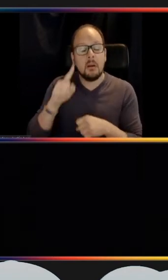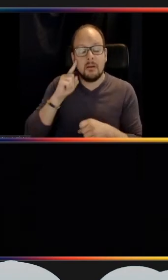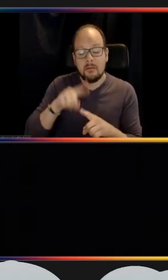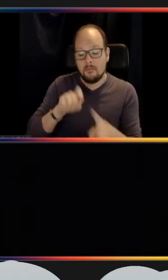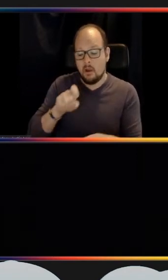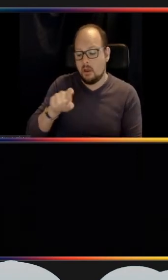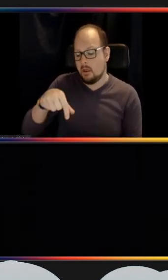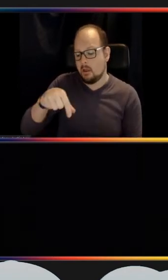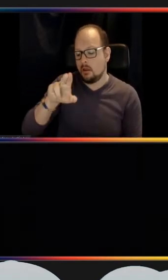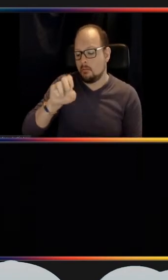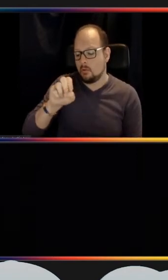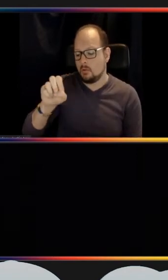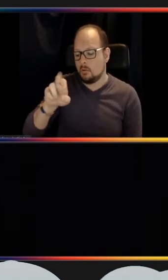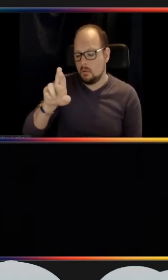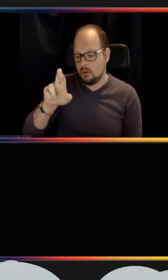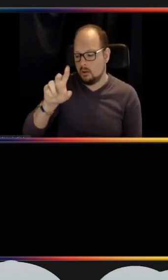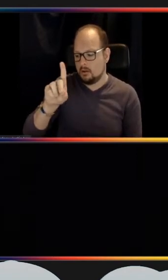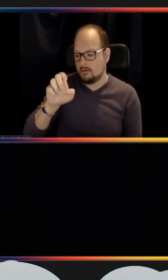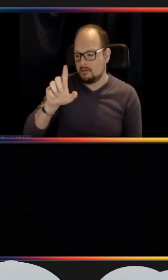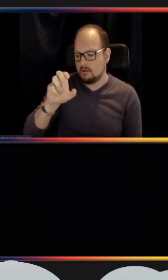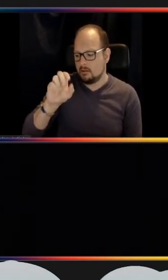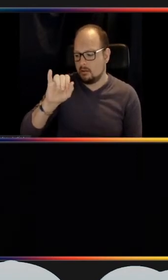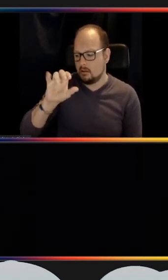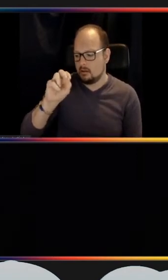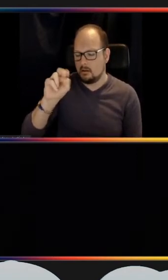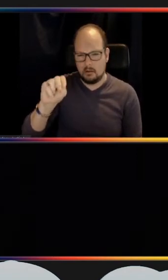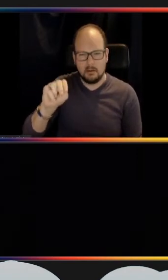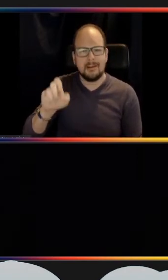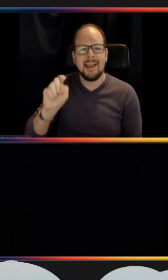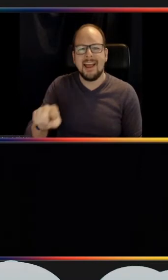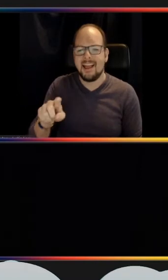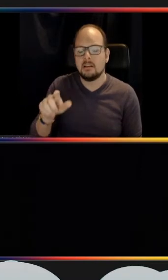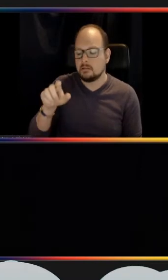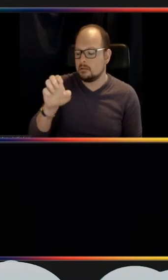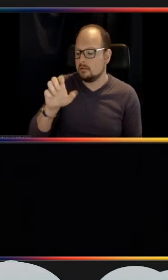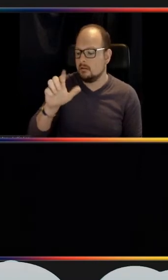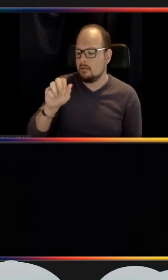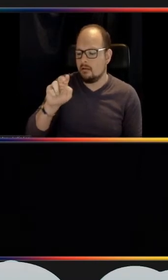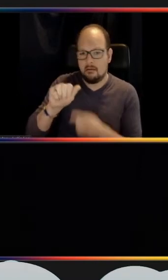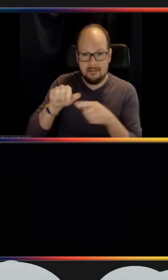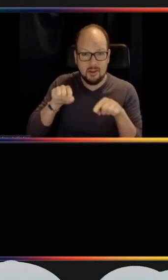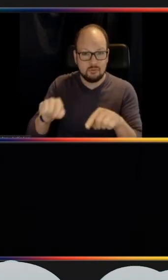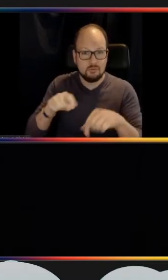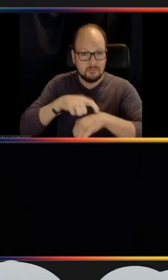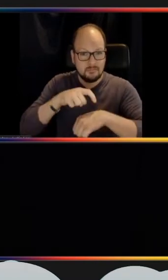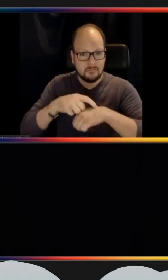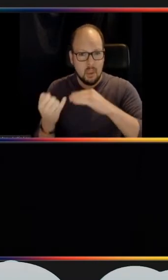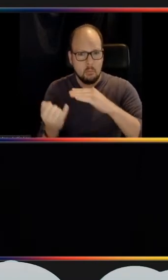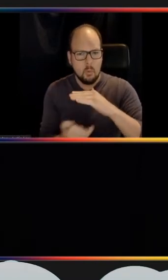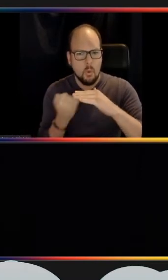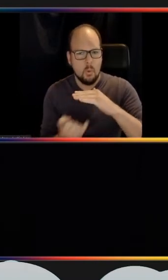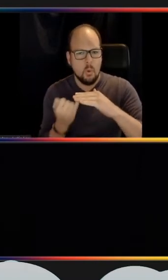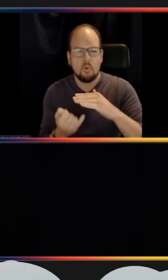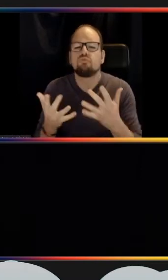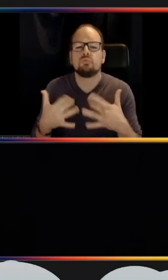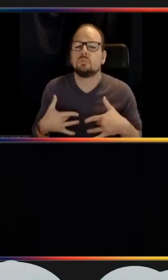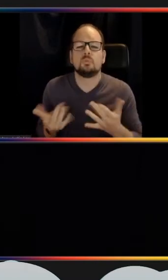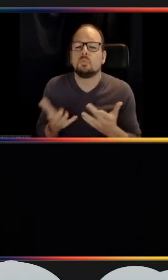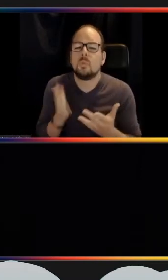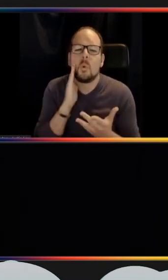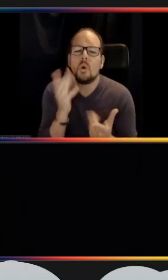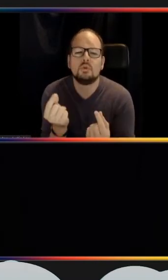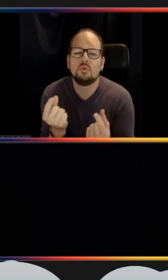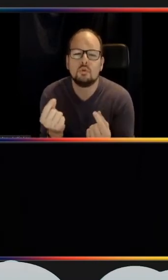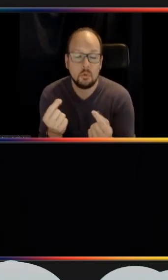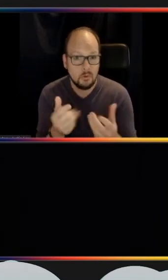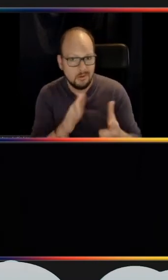she asked, or they asked, what do you think Elena will be doing in quarantine? Oh my God.